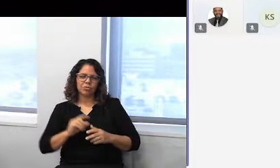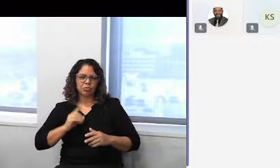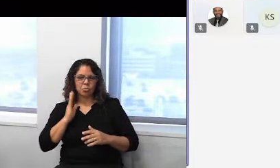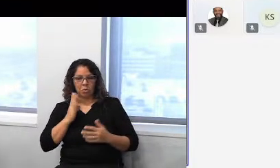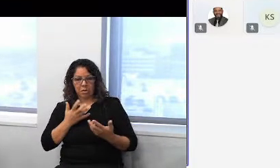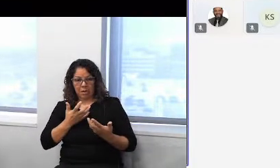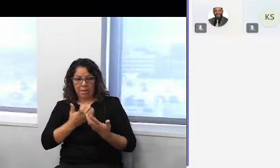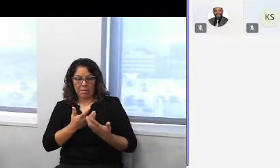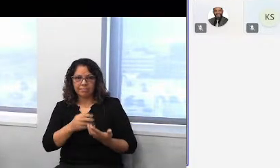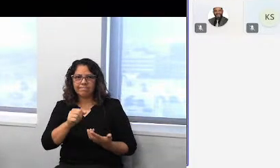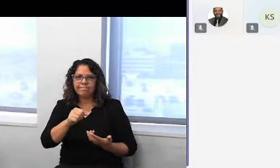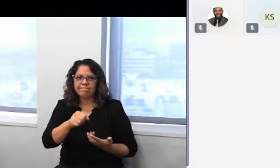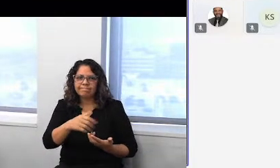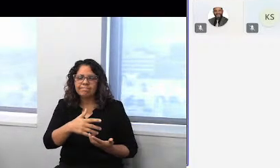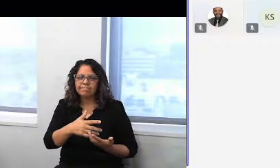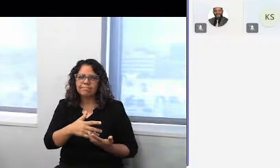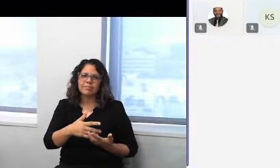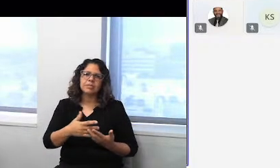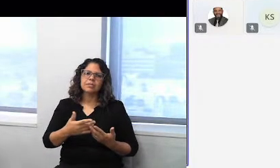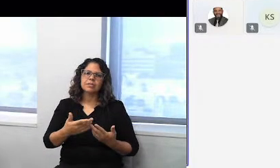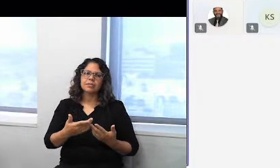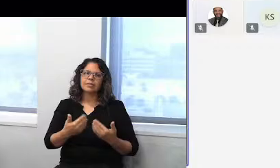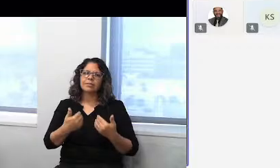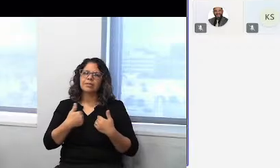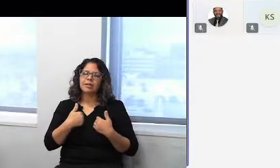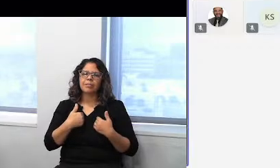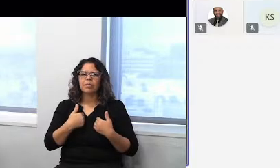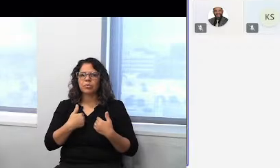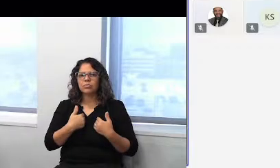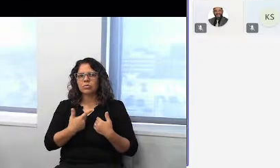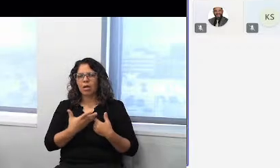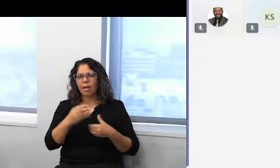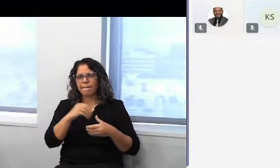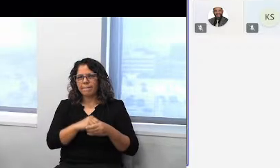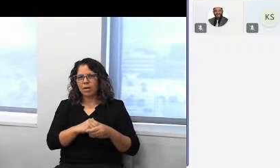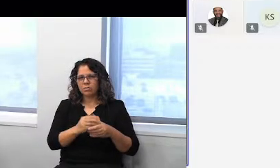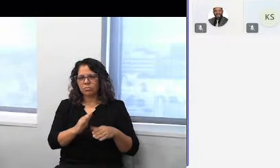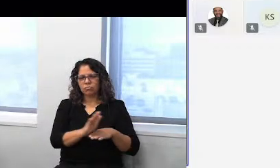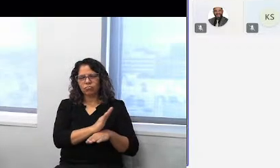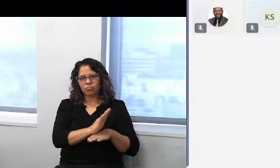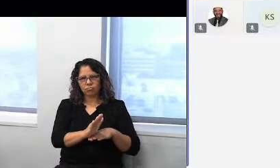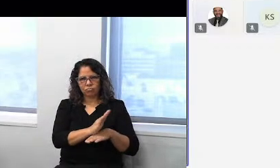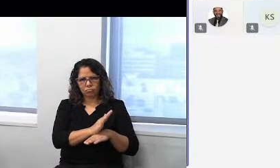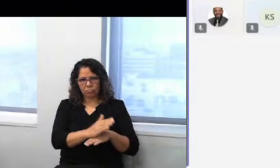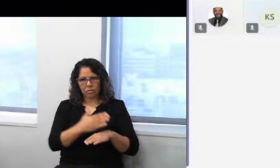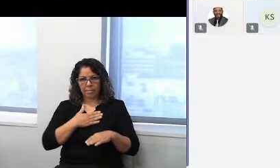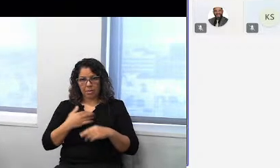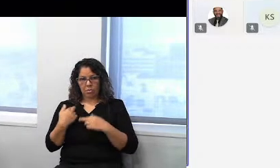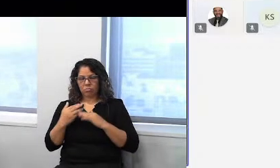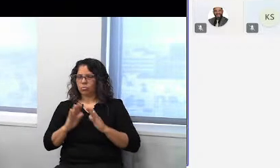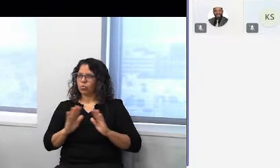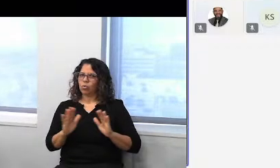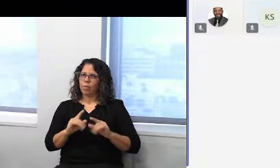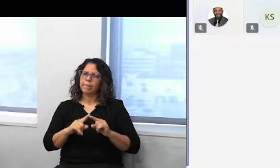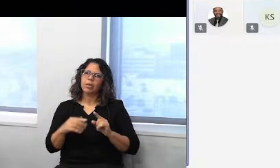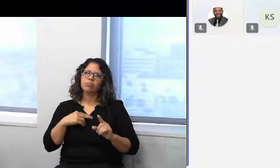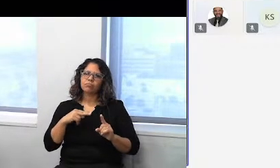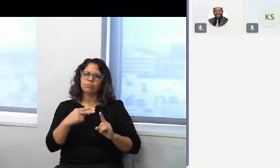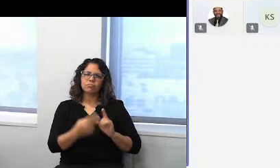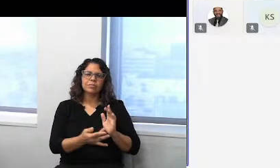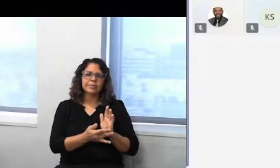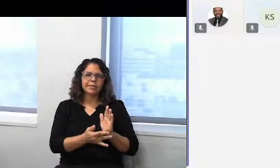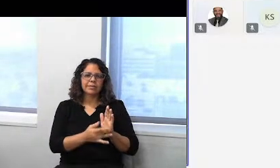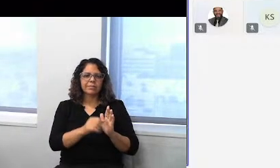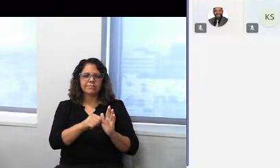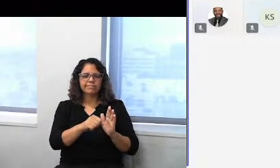would, but there's a commercial component associated with it. It's not my responsibility. So I'm answering from a technical perspective. Absolutely. If your question